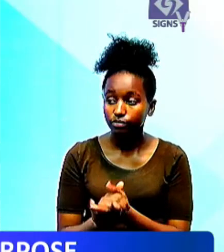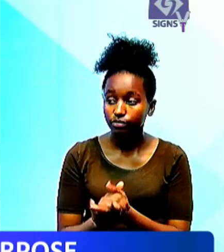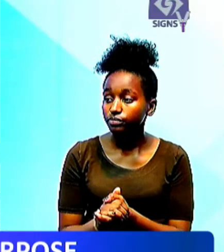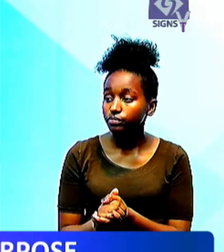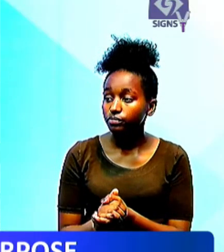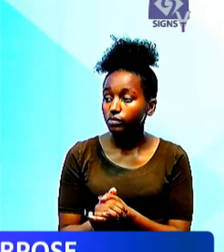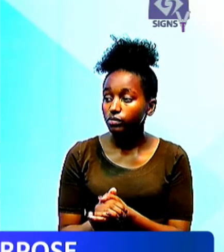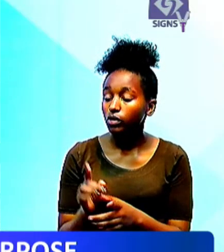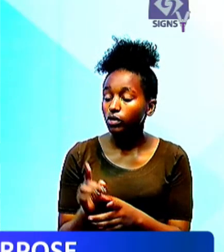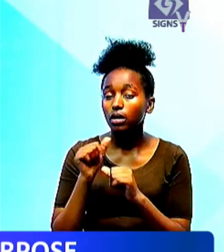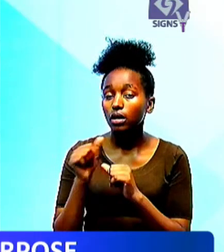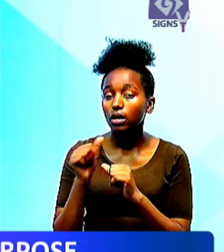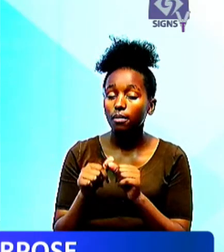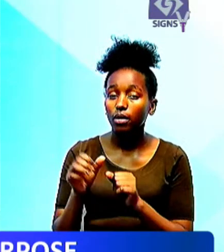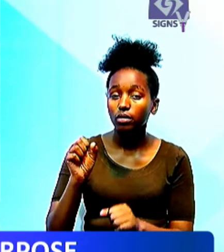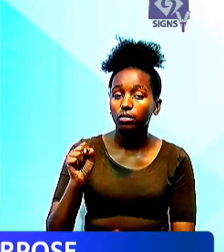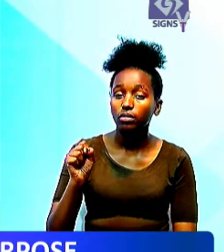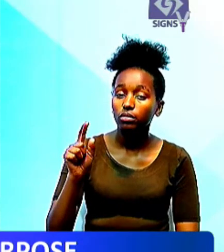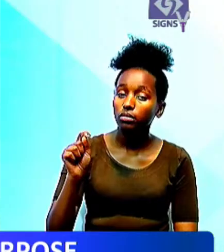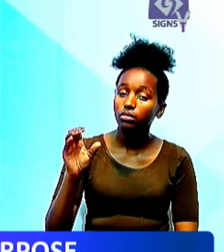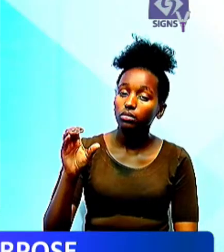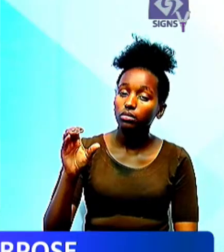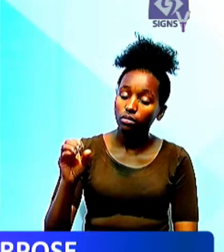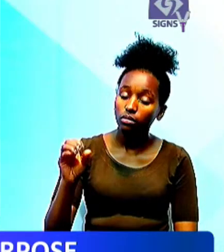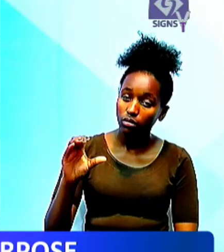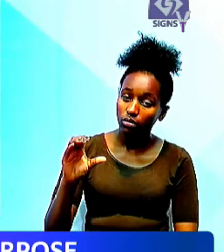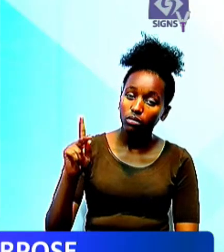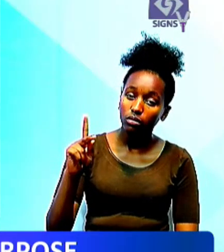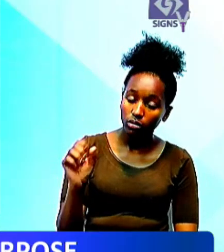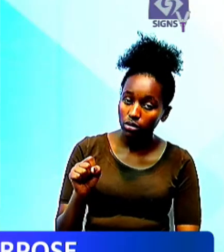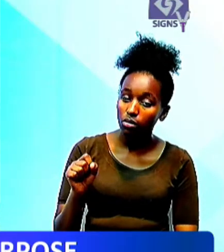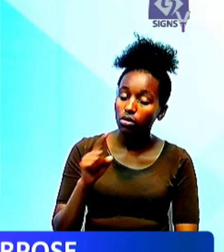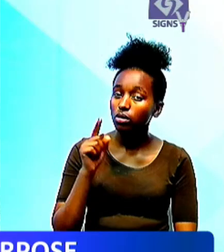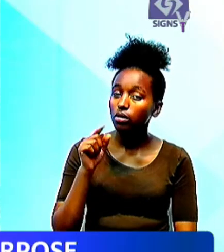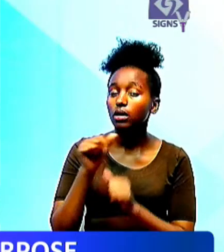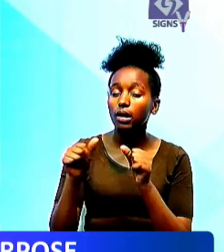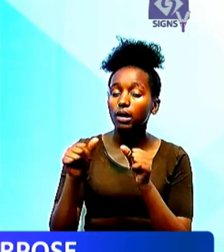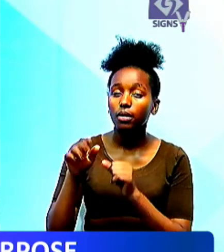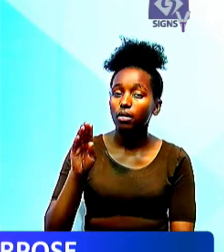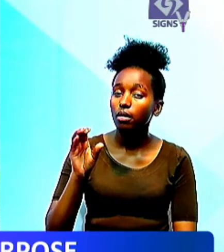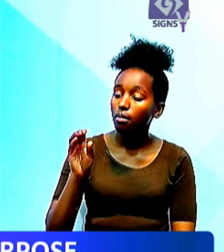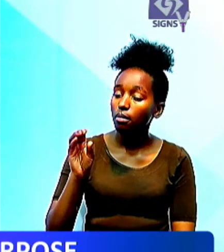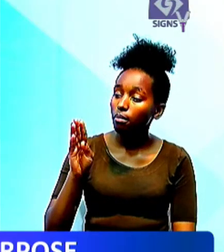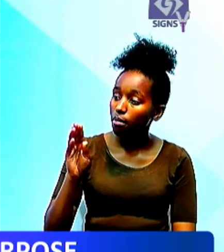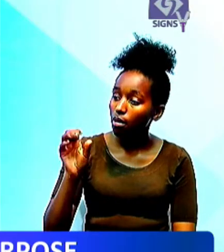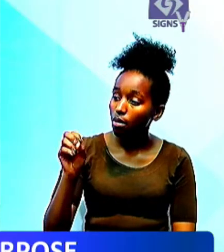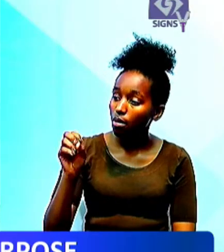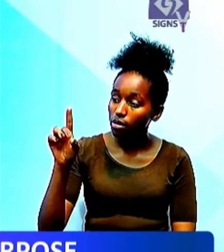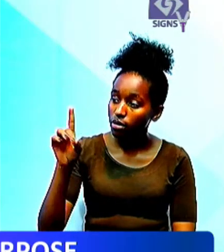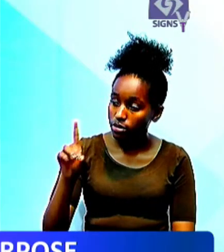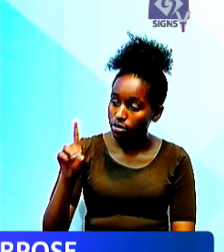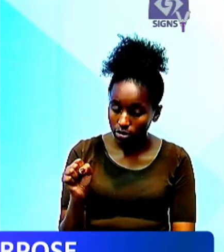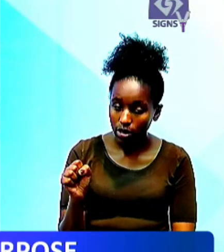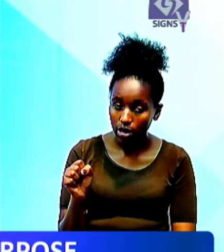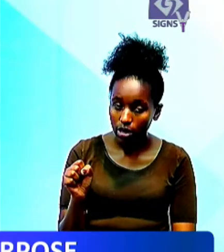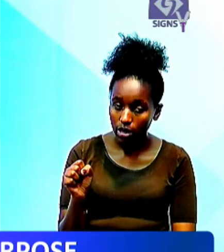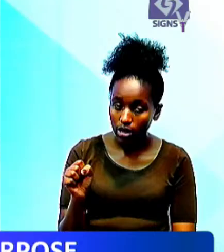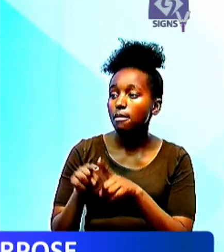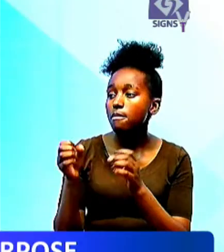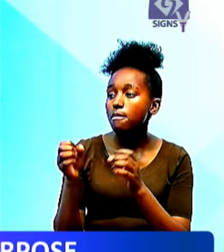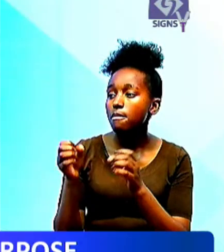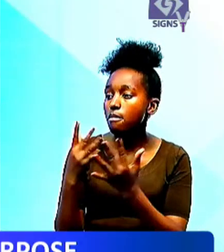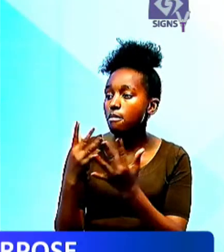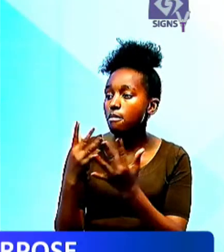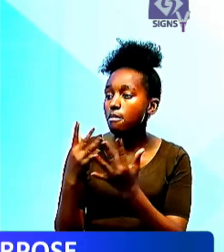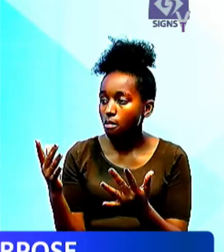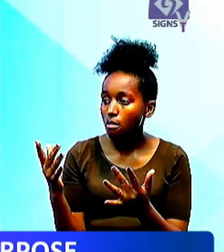about stocks. You've spoken about bonds. You've spoken about euro bonds. With an understanding, I can also, if I have the muscle,